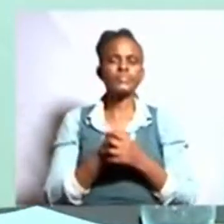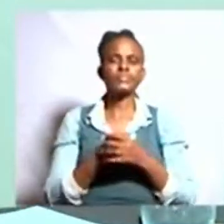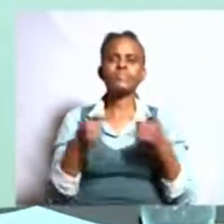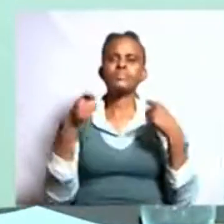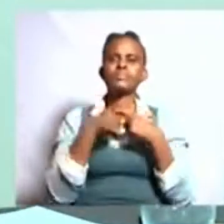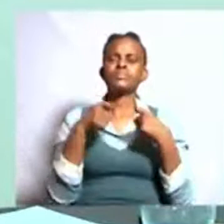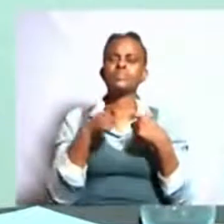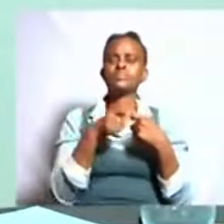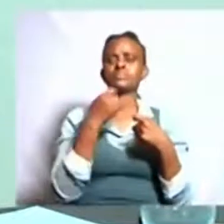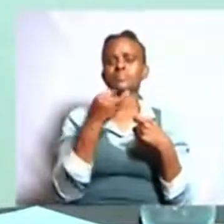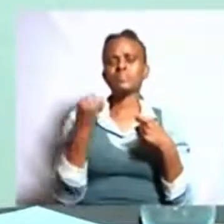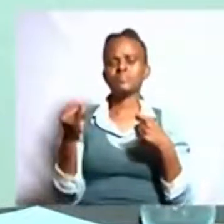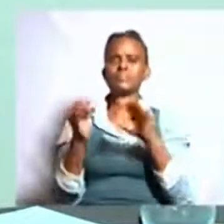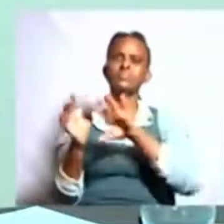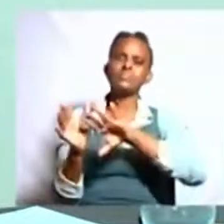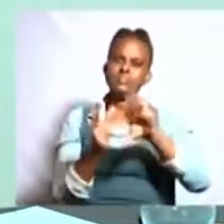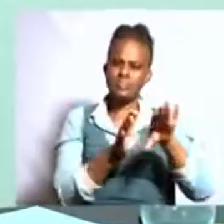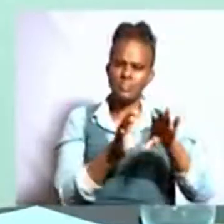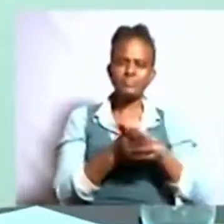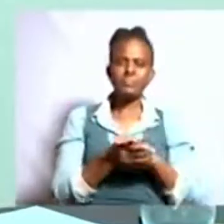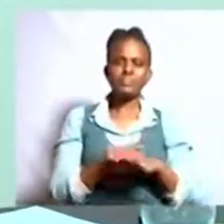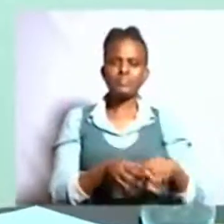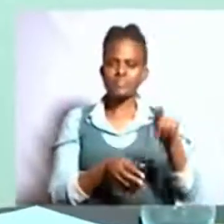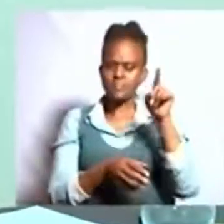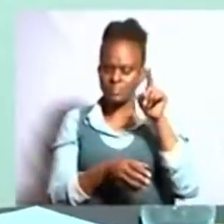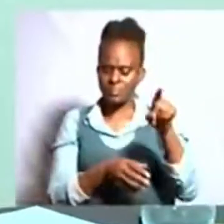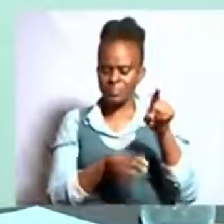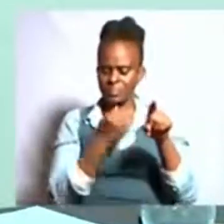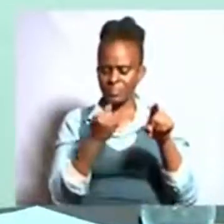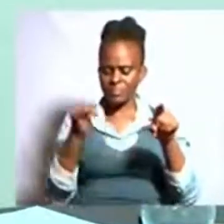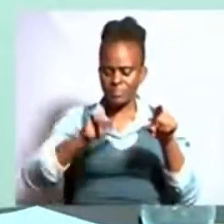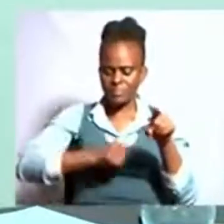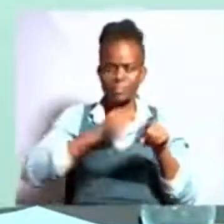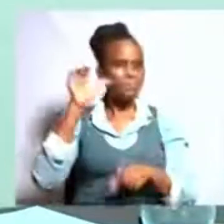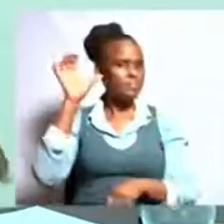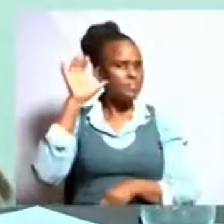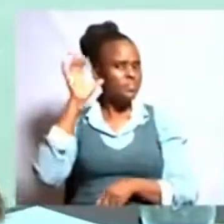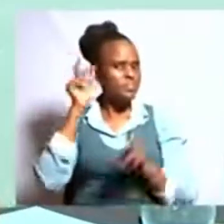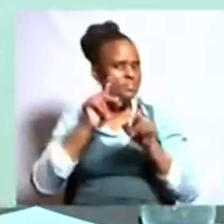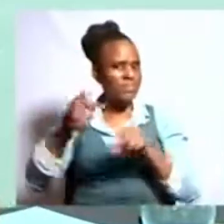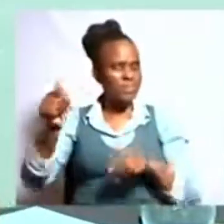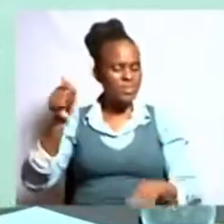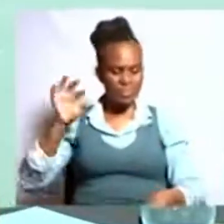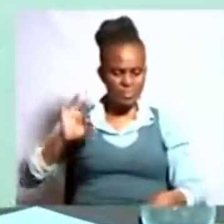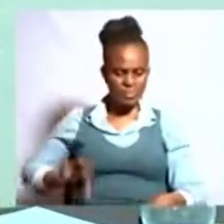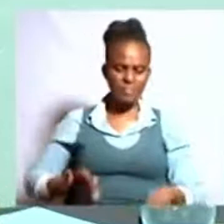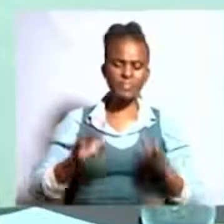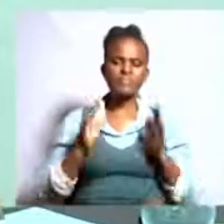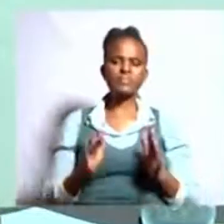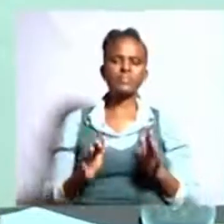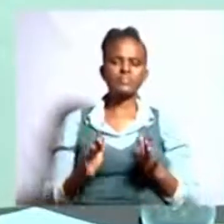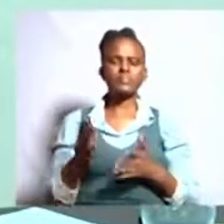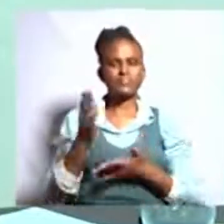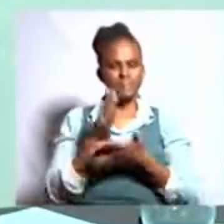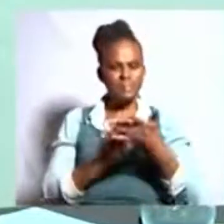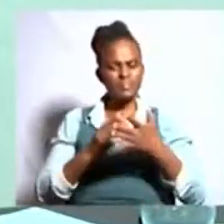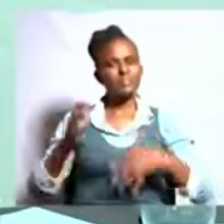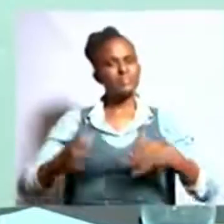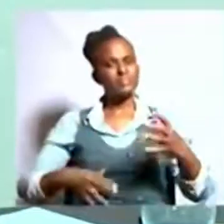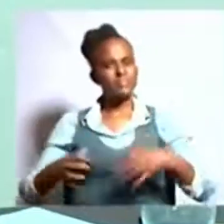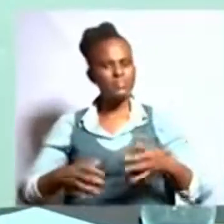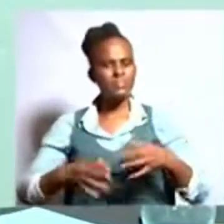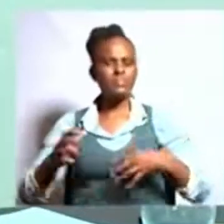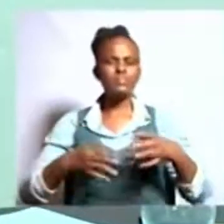Zanaco issue. This is one issue that we are hearing from the beneficiaries. Some are complaining that they